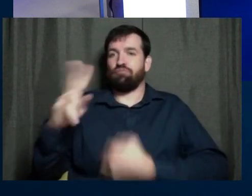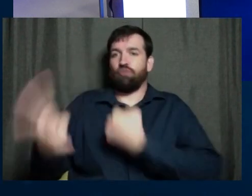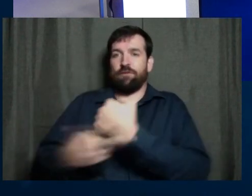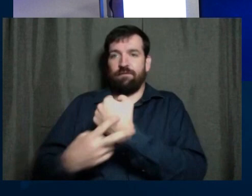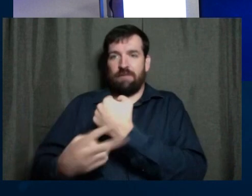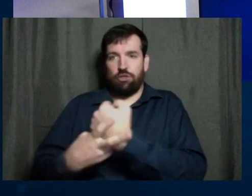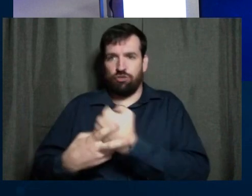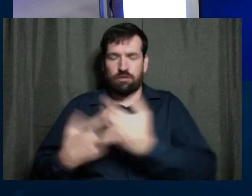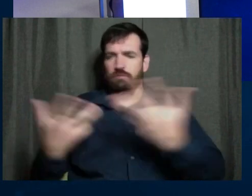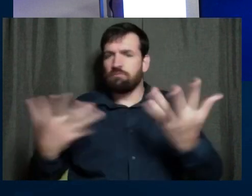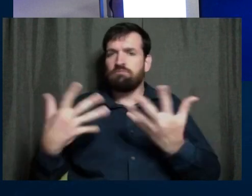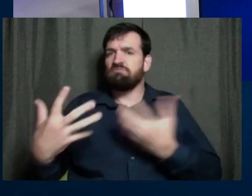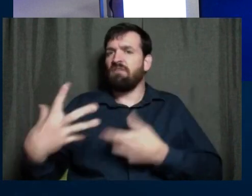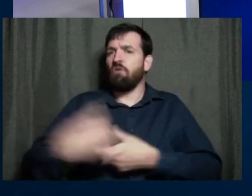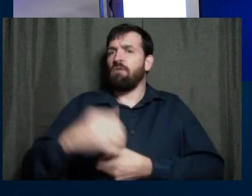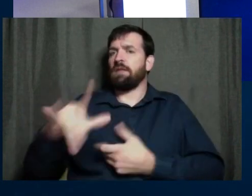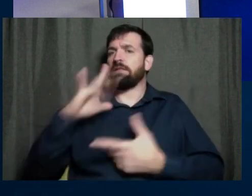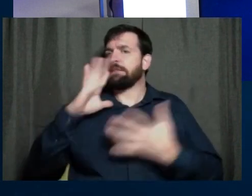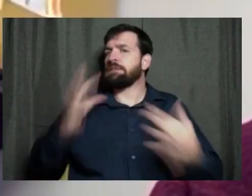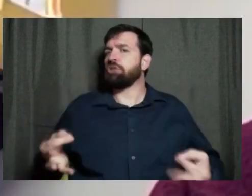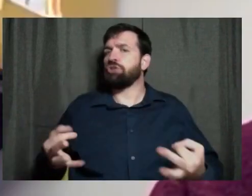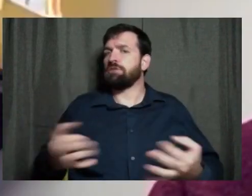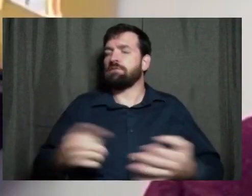went into that decision and just what it entailed.